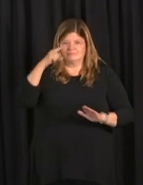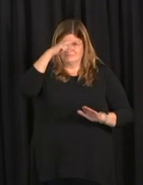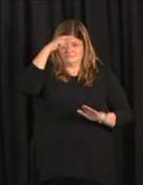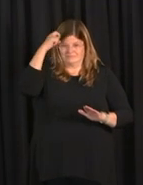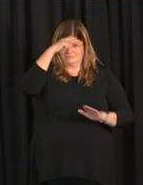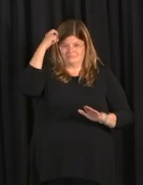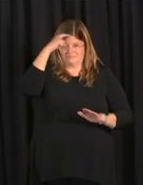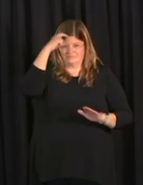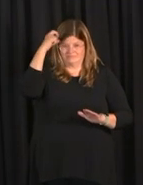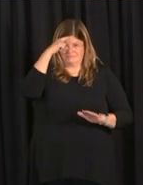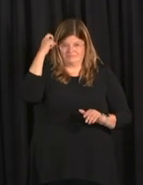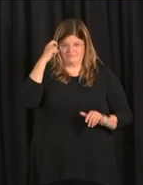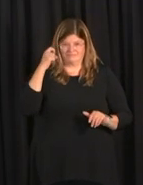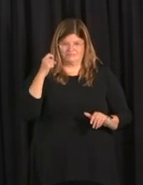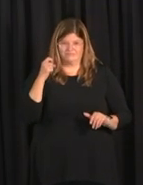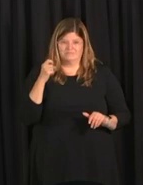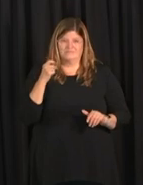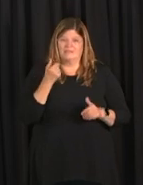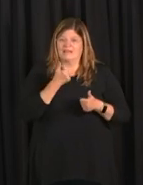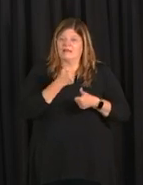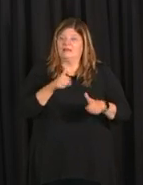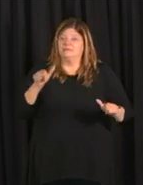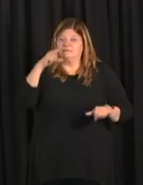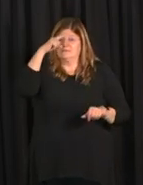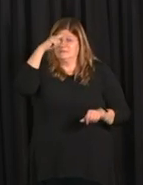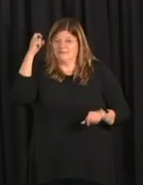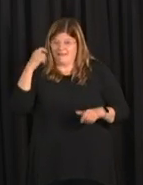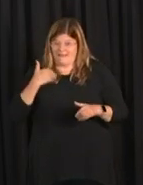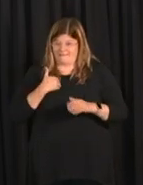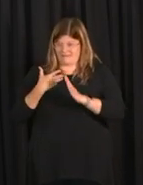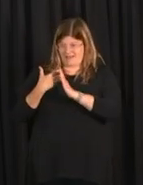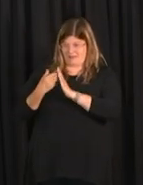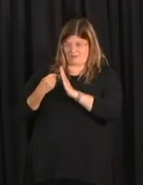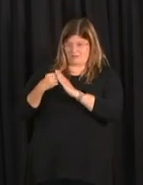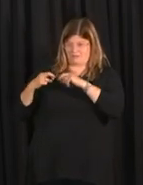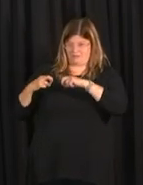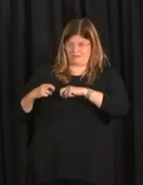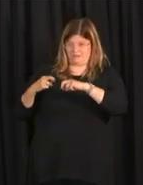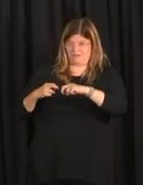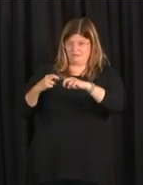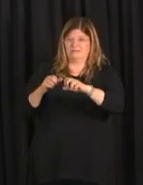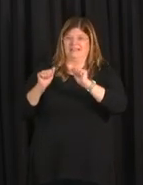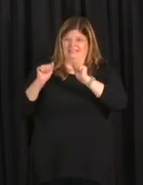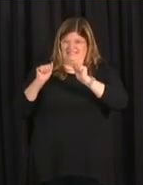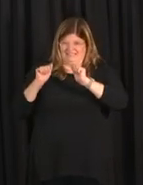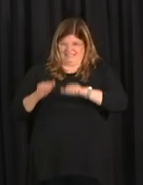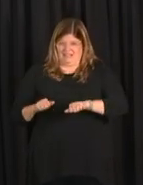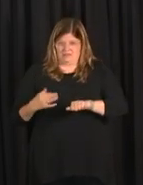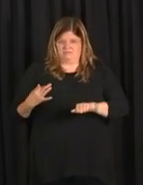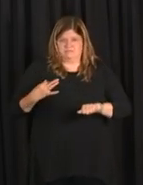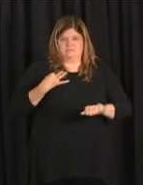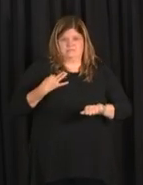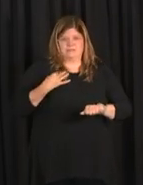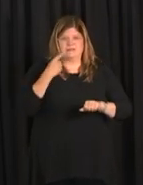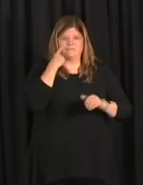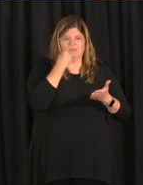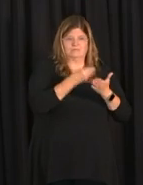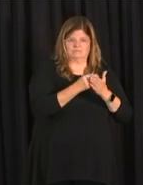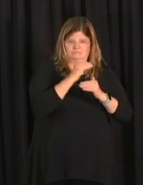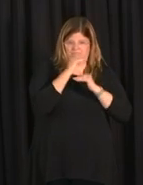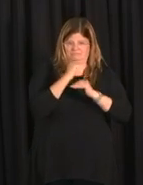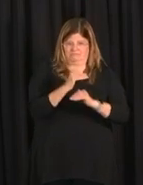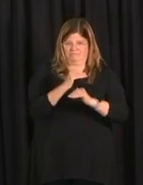garden. So basically, any restaurant that has outdoor dining will be able to apply, and we are limiting it